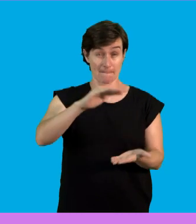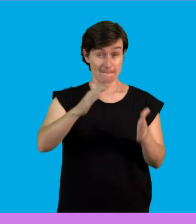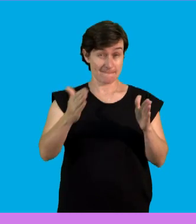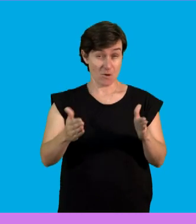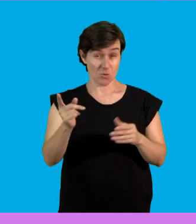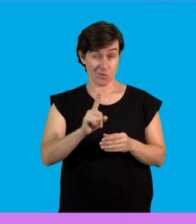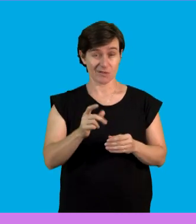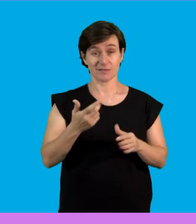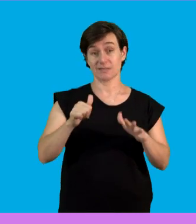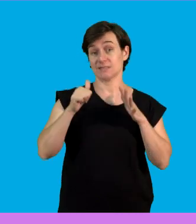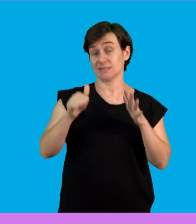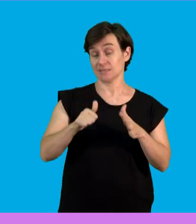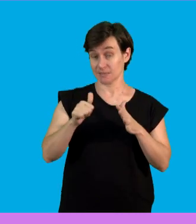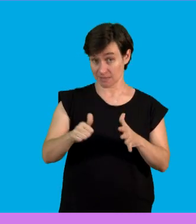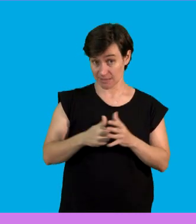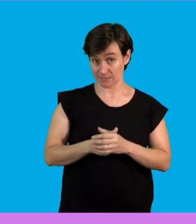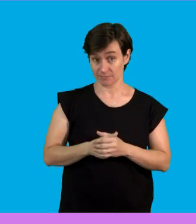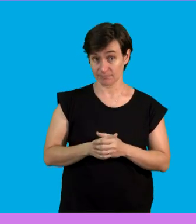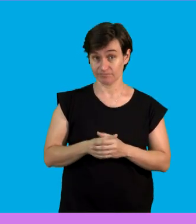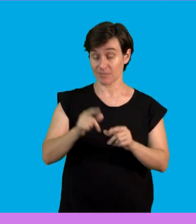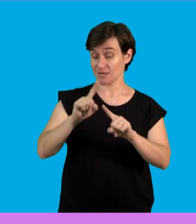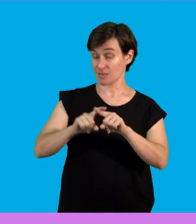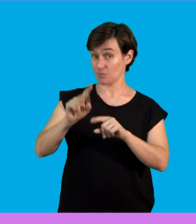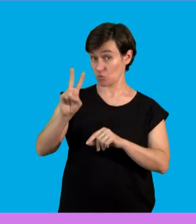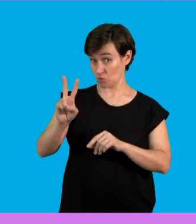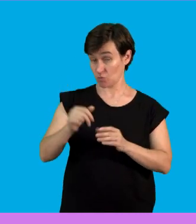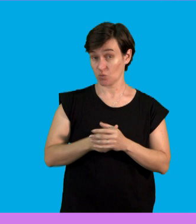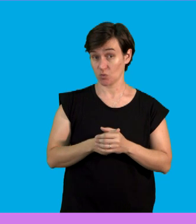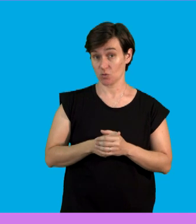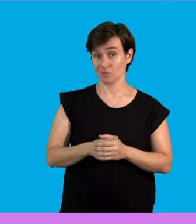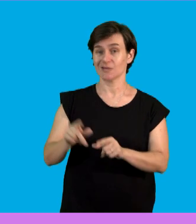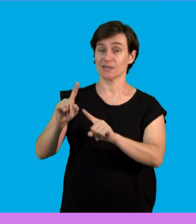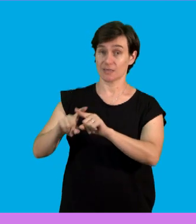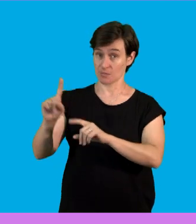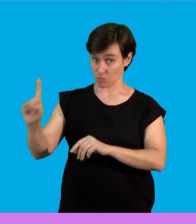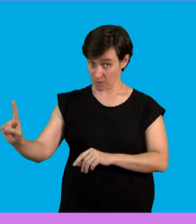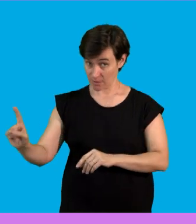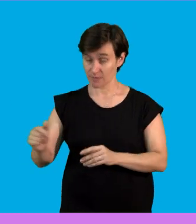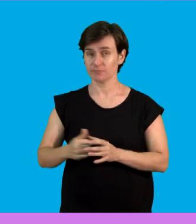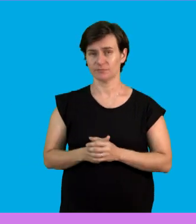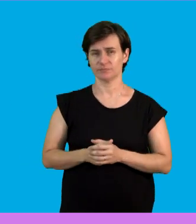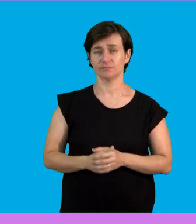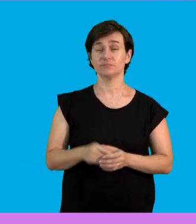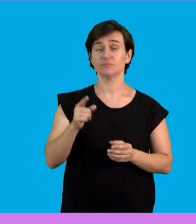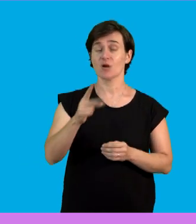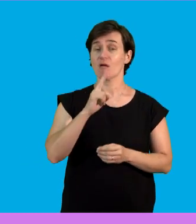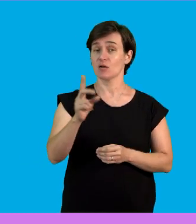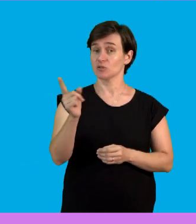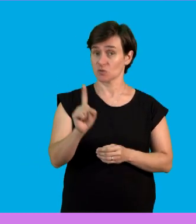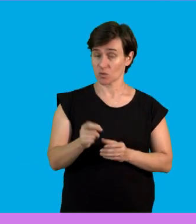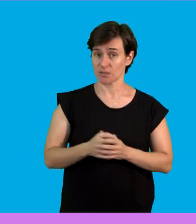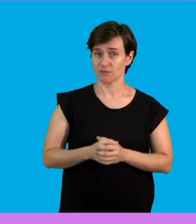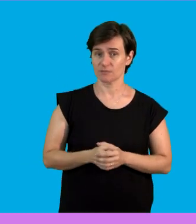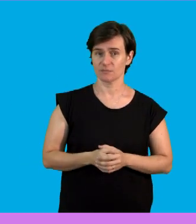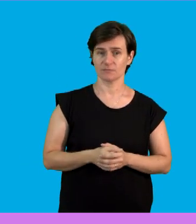boxes is going to be 16 times 2 times 1, which gives